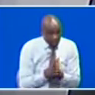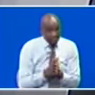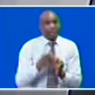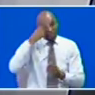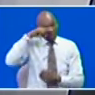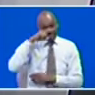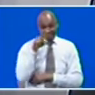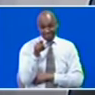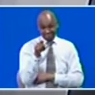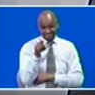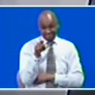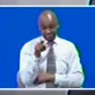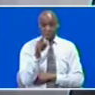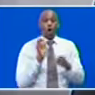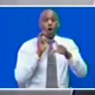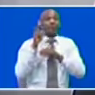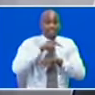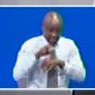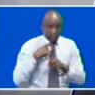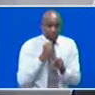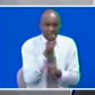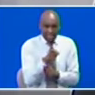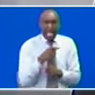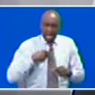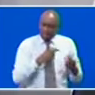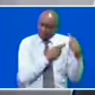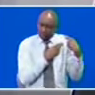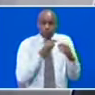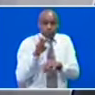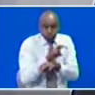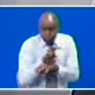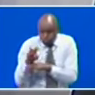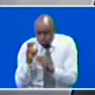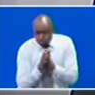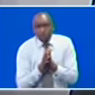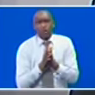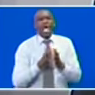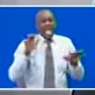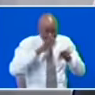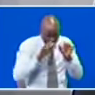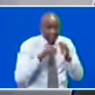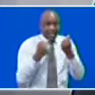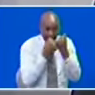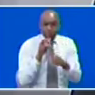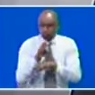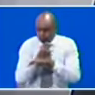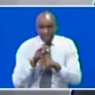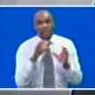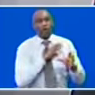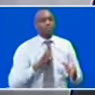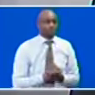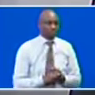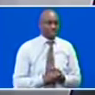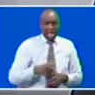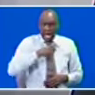policy. Oversight is exactly what we're doing. It is our responsibility to have an oversight over everything that happens in the commission. We're